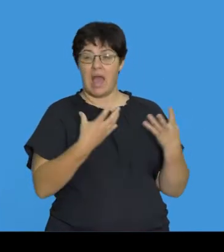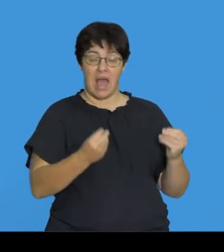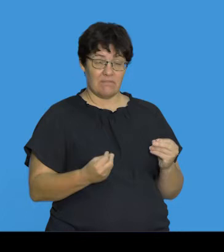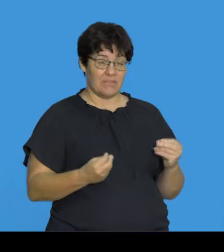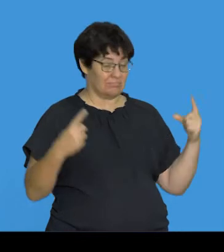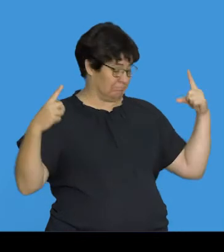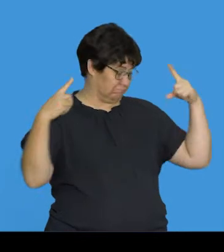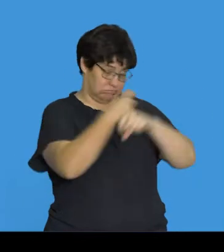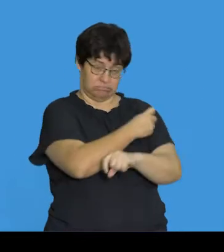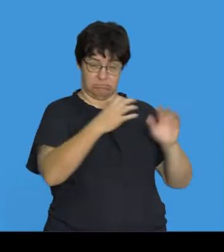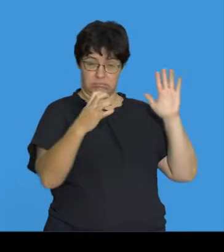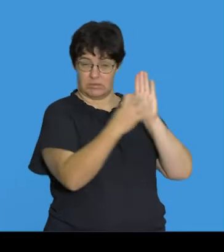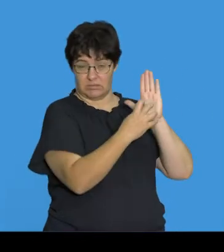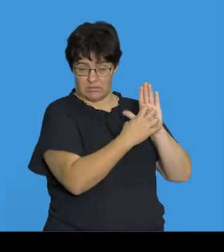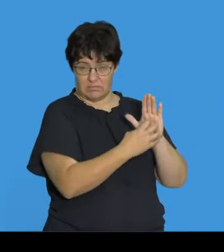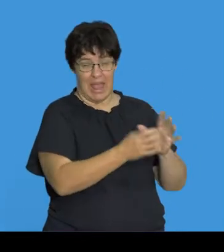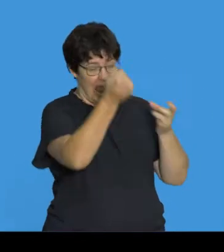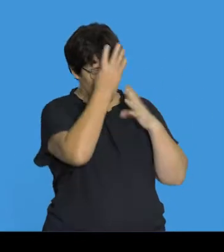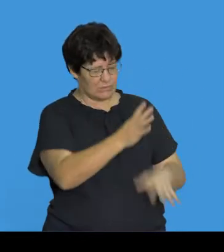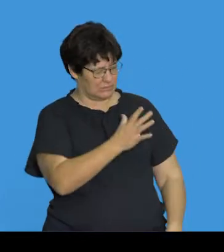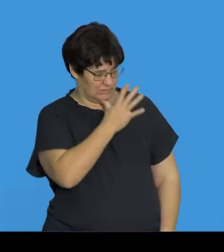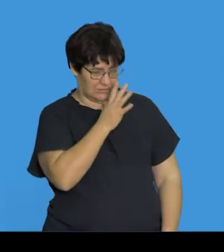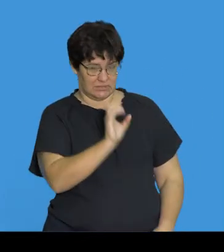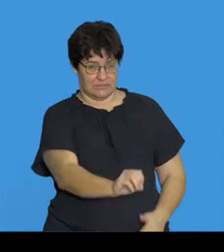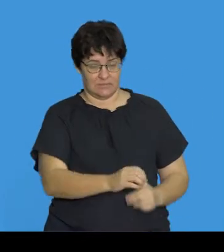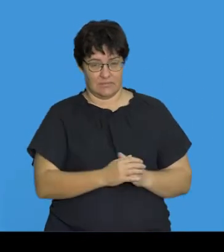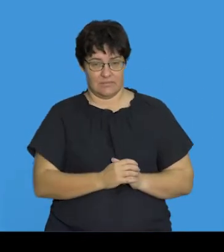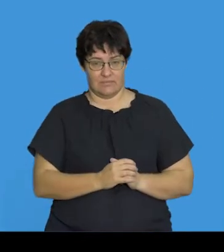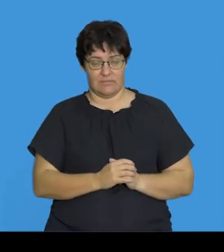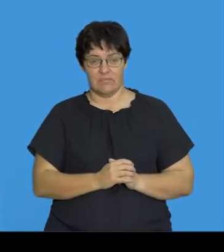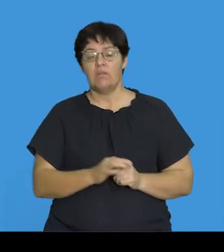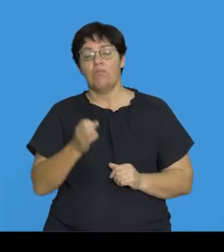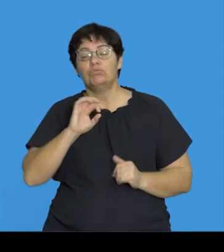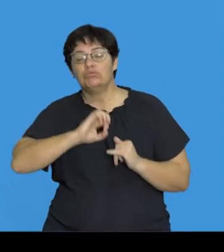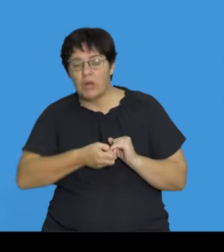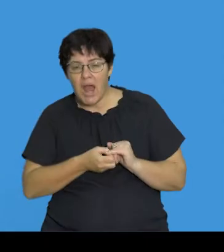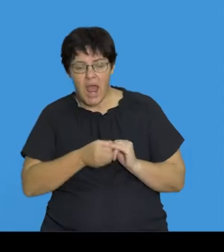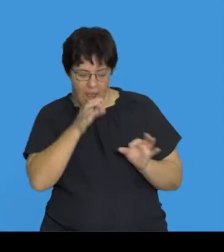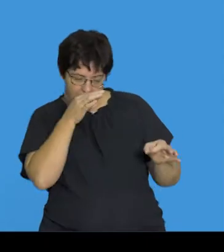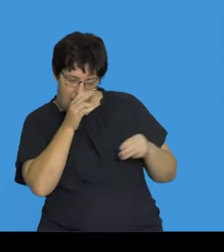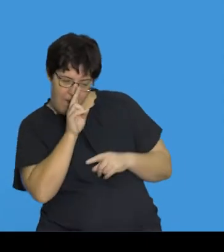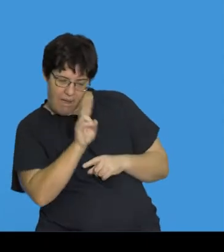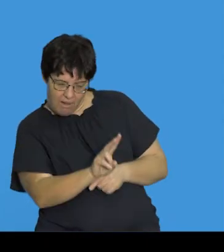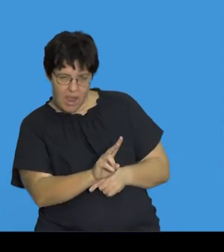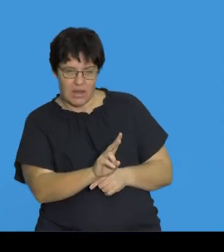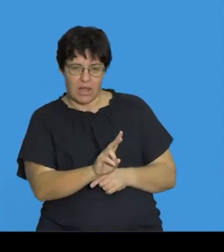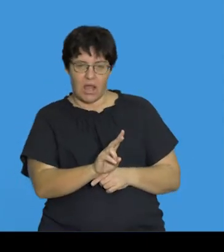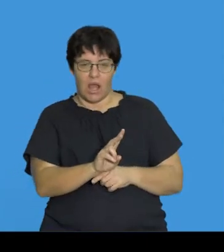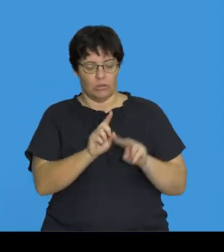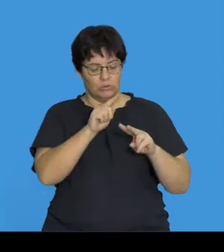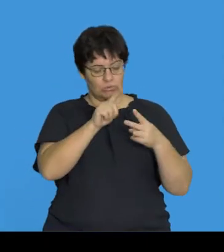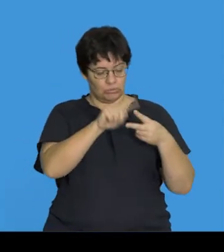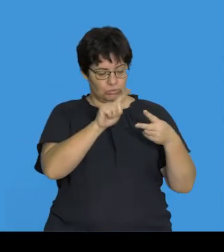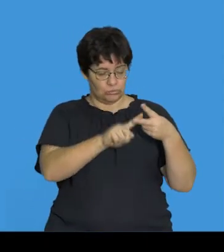got a very complex diagram with lots of information on it. We're going to try and unpack that by looking at this process in